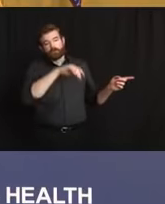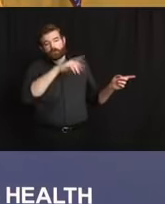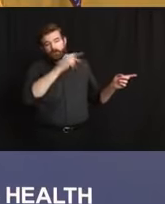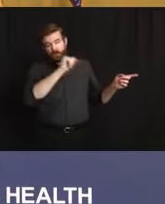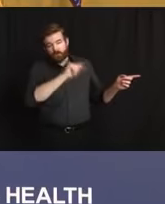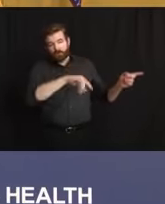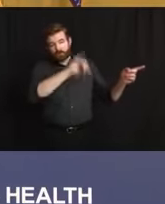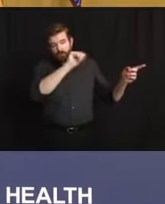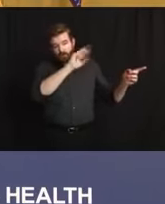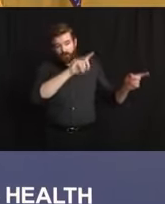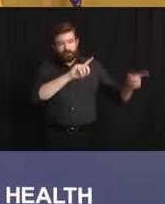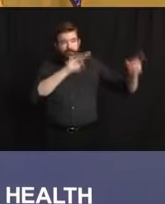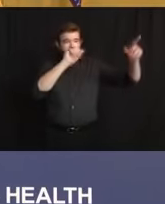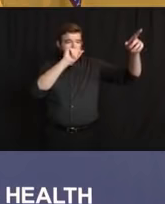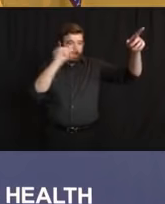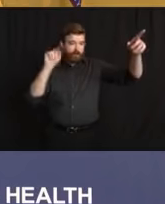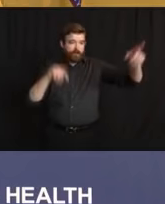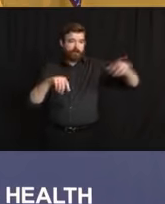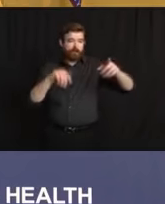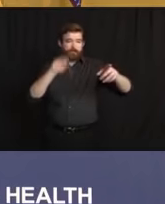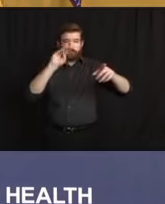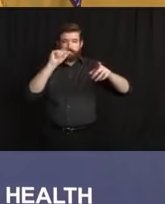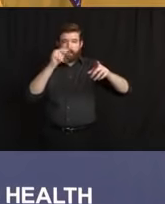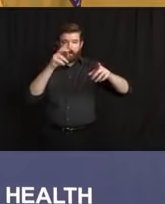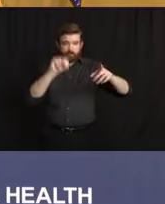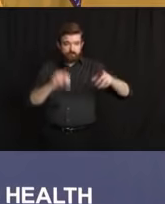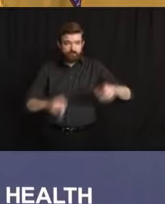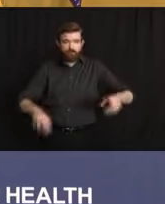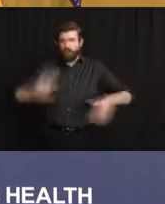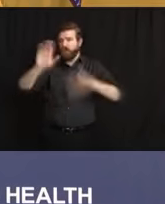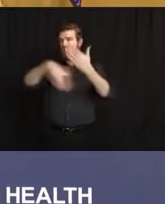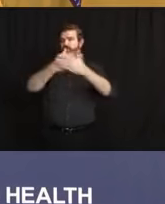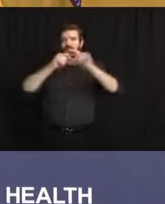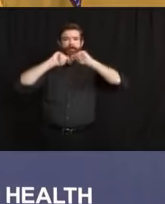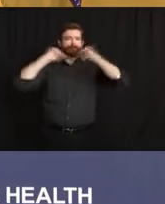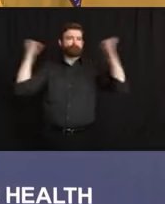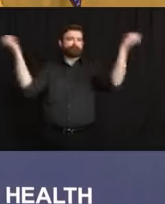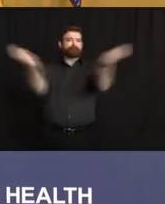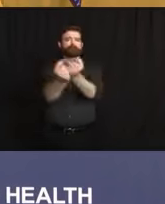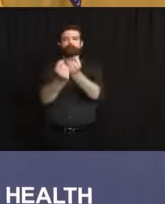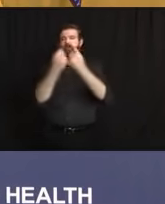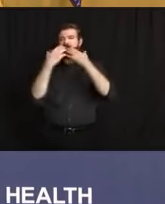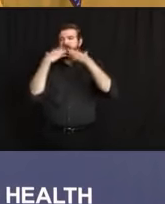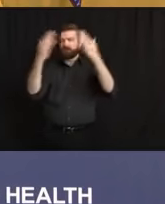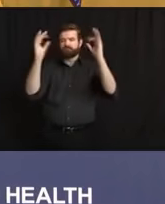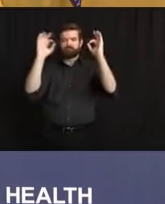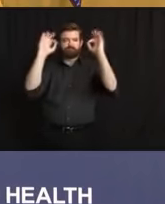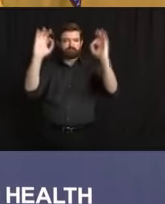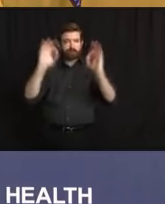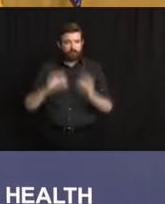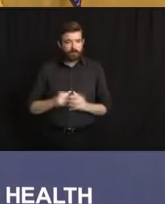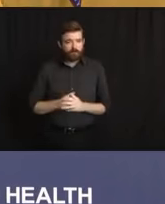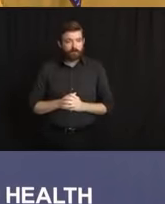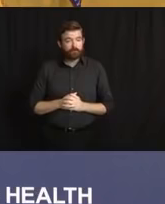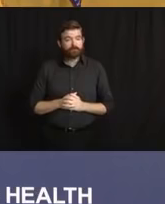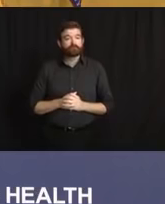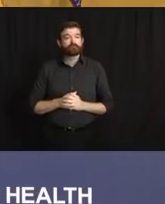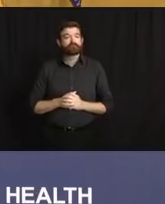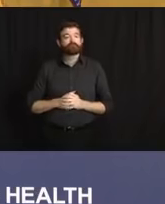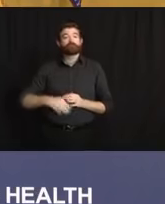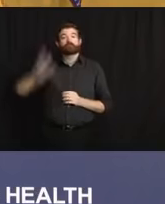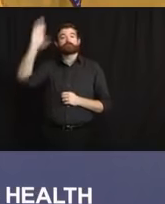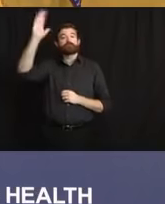be with you virtually both tomorrow and Sunday. And again, if there's something we think is